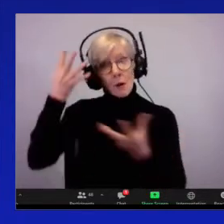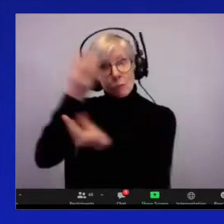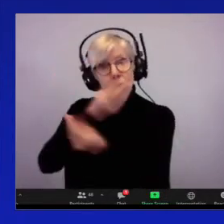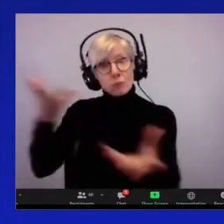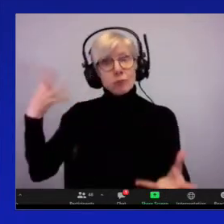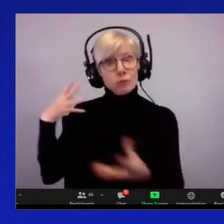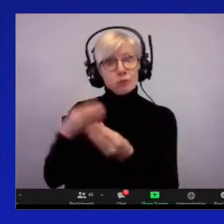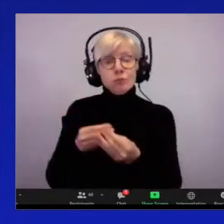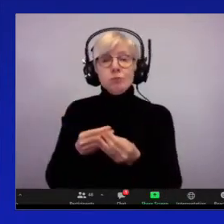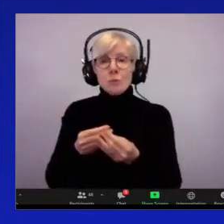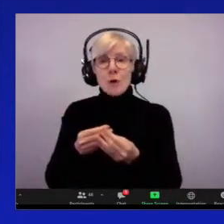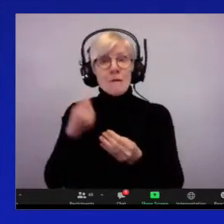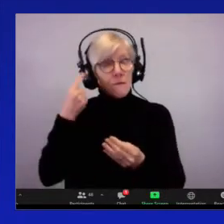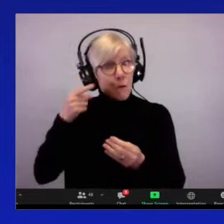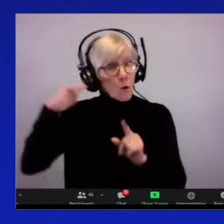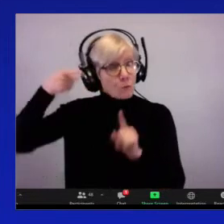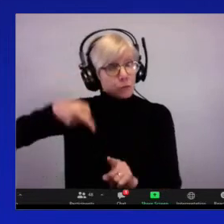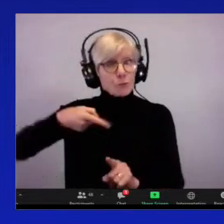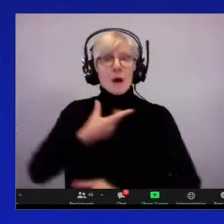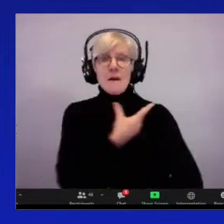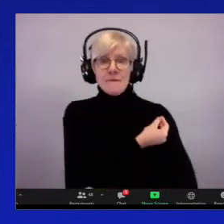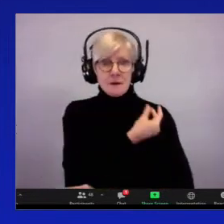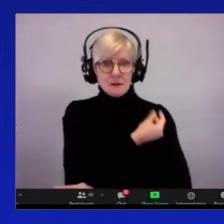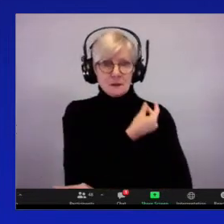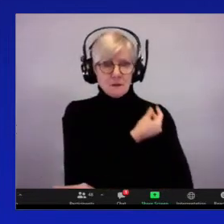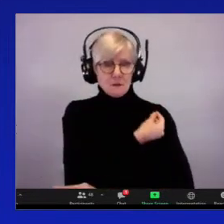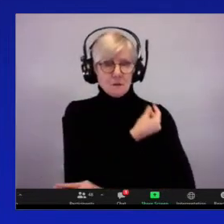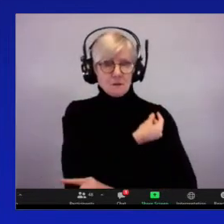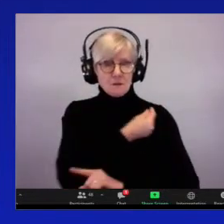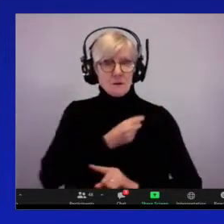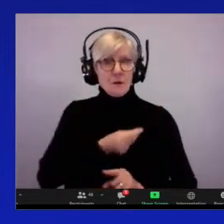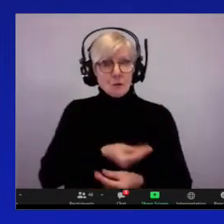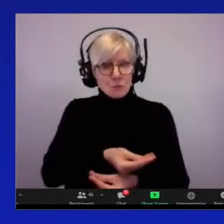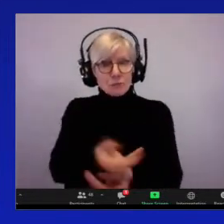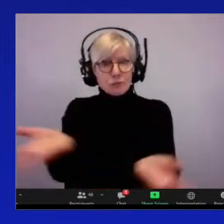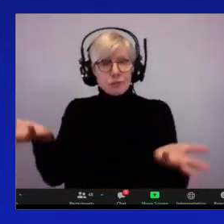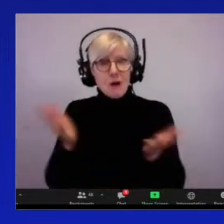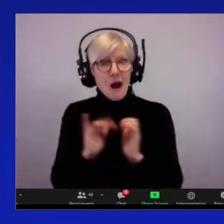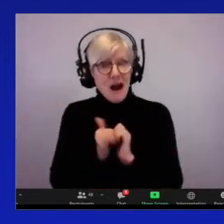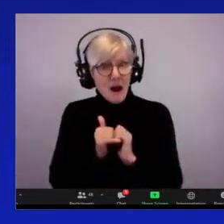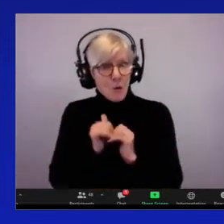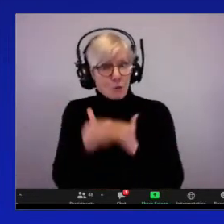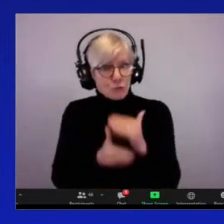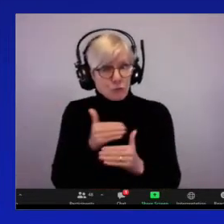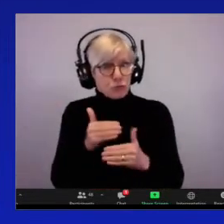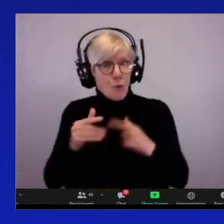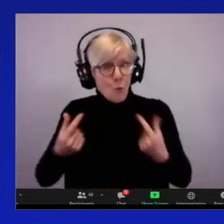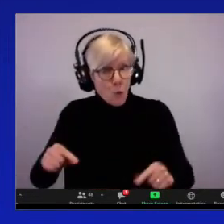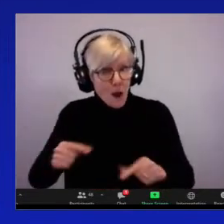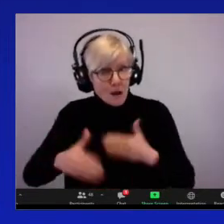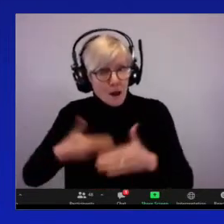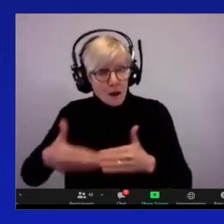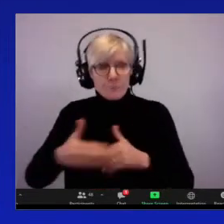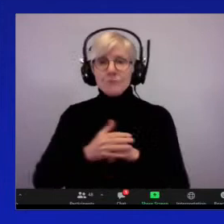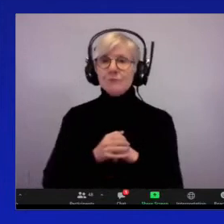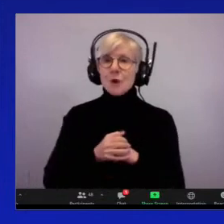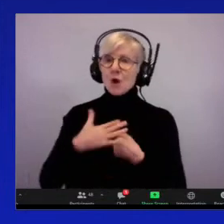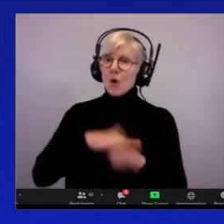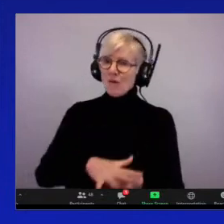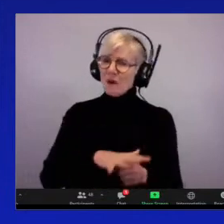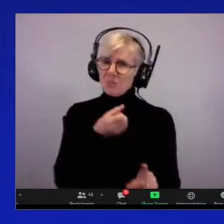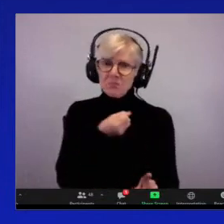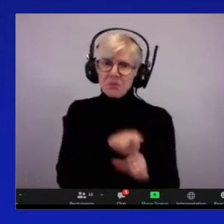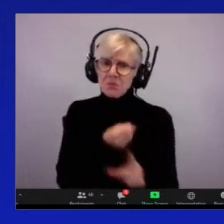the COVID-19 vaccine to residents of our city. There's no doubt that COVID-19 has had an immense impact on our